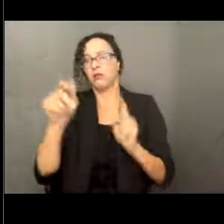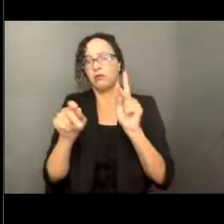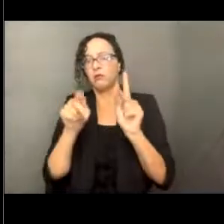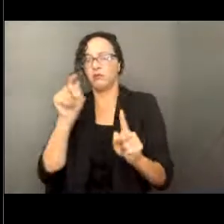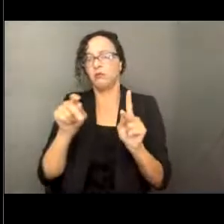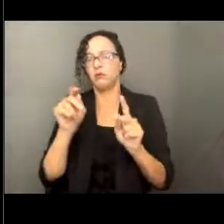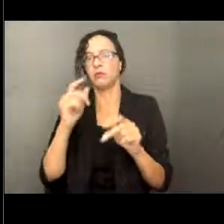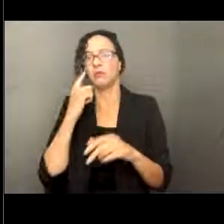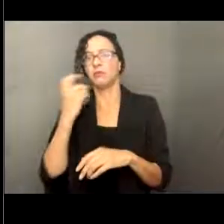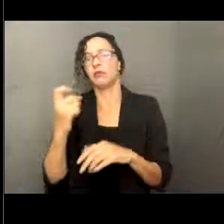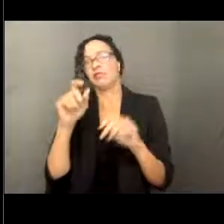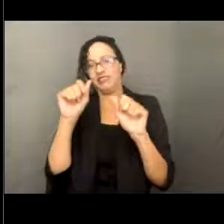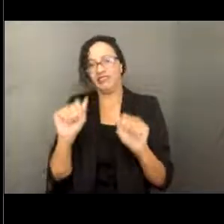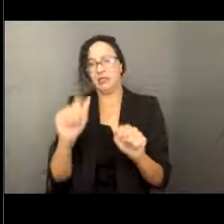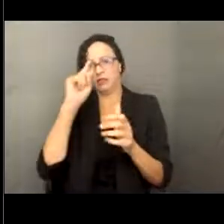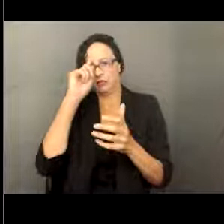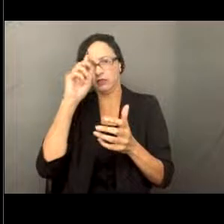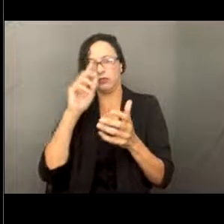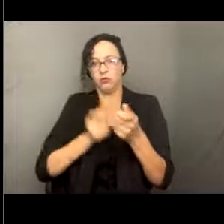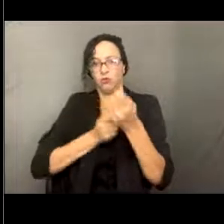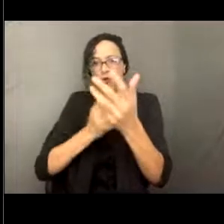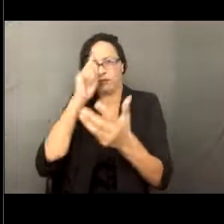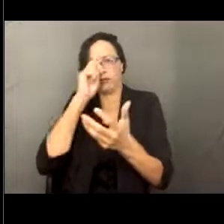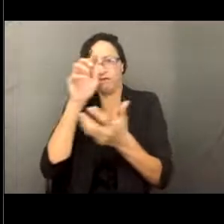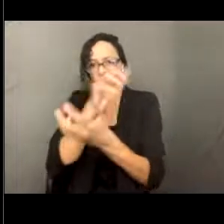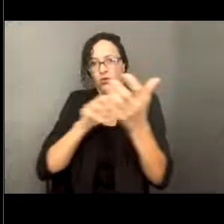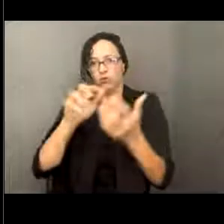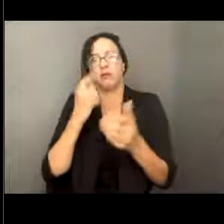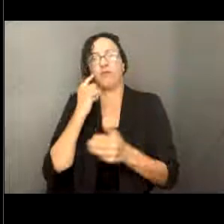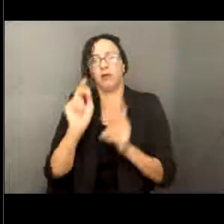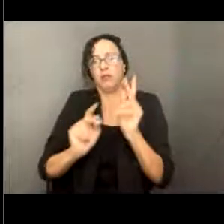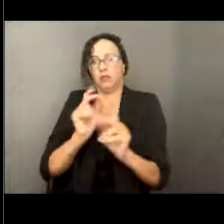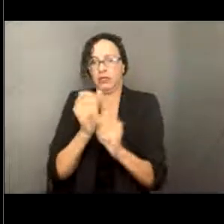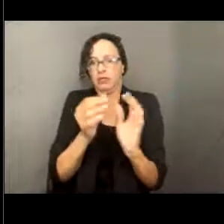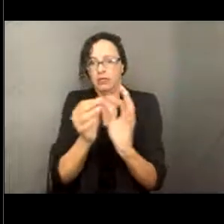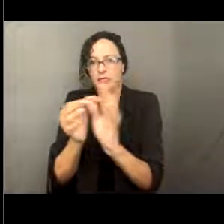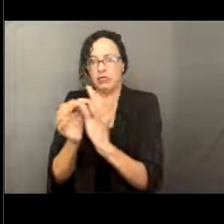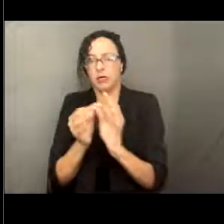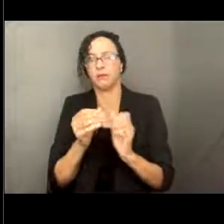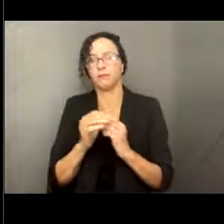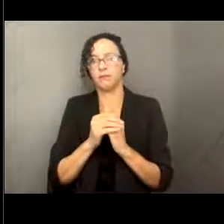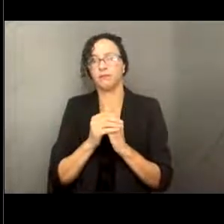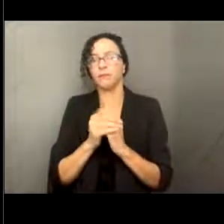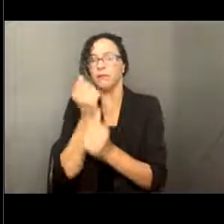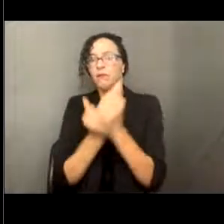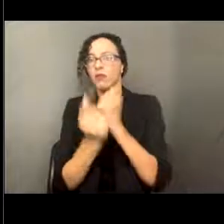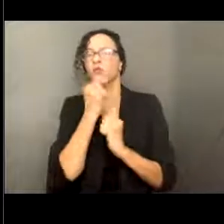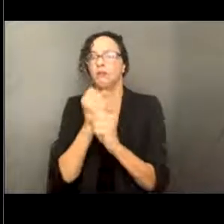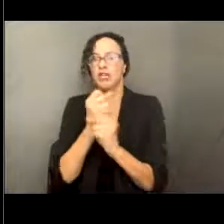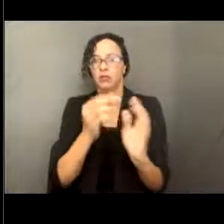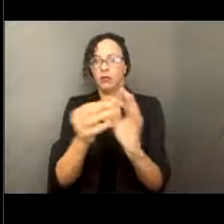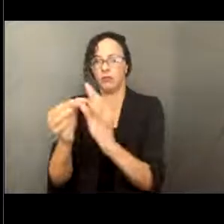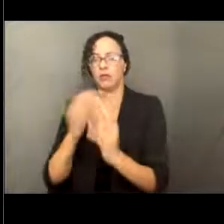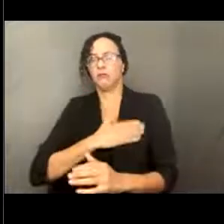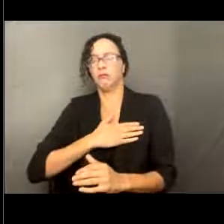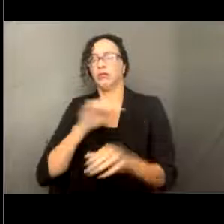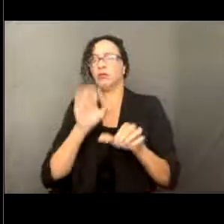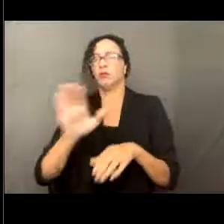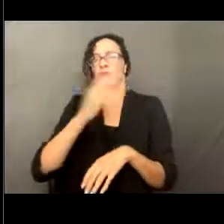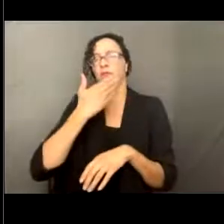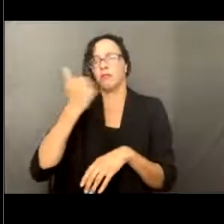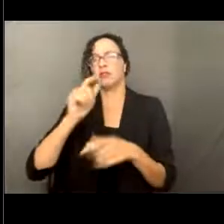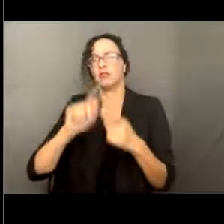comments. For everyone making comments, please do your best to be concise. Please make sure your comments add new information.